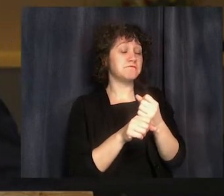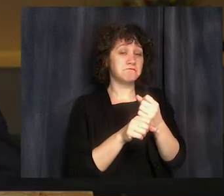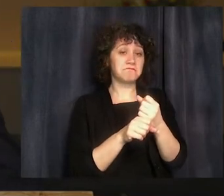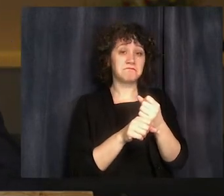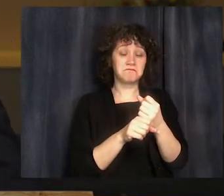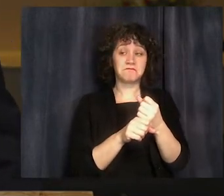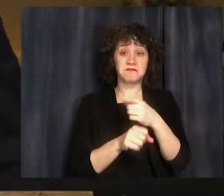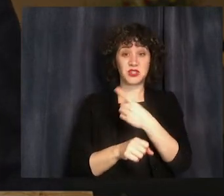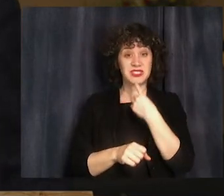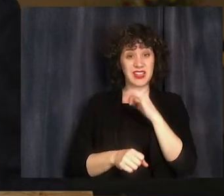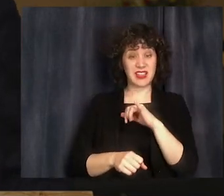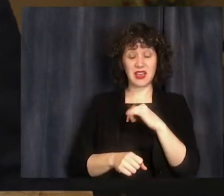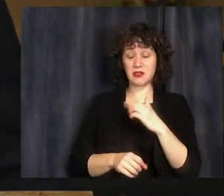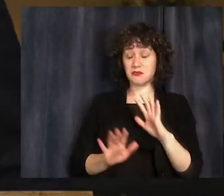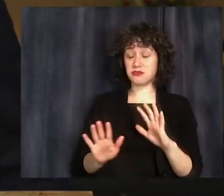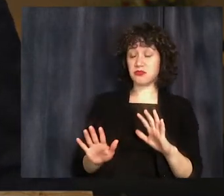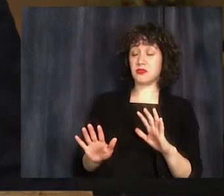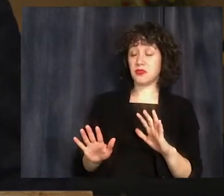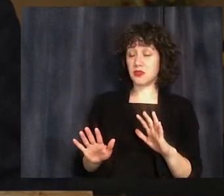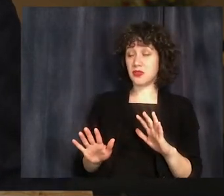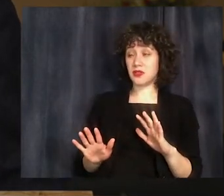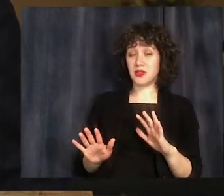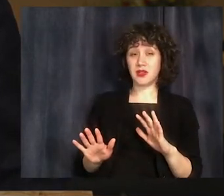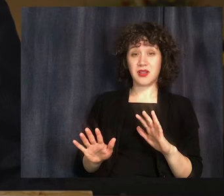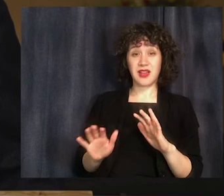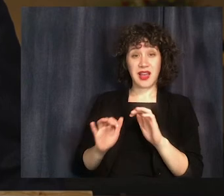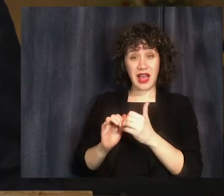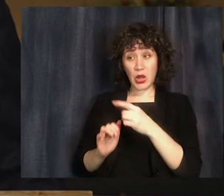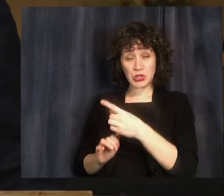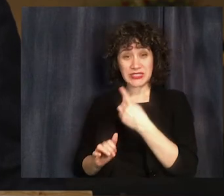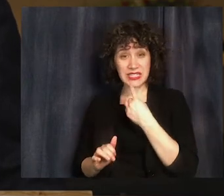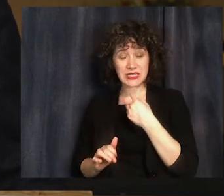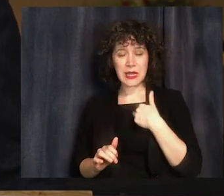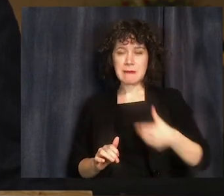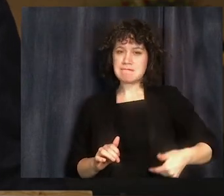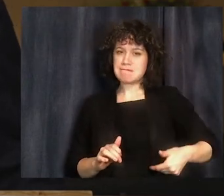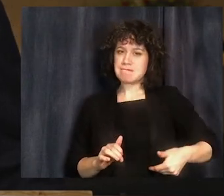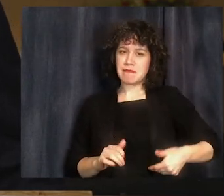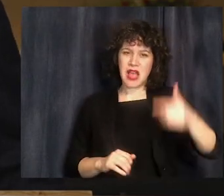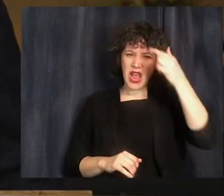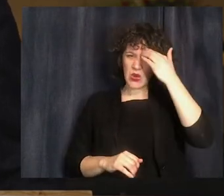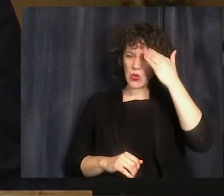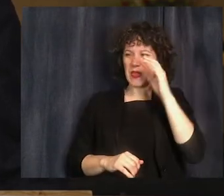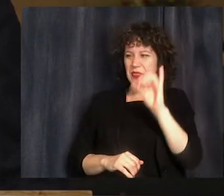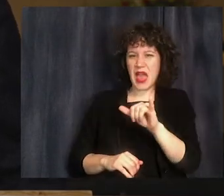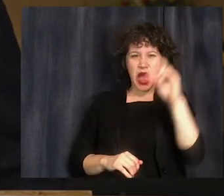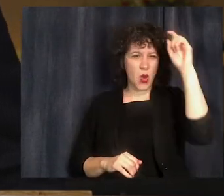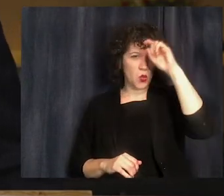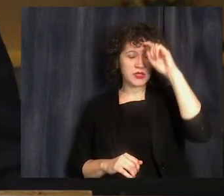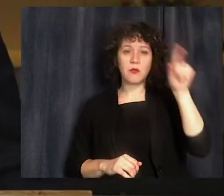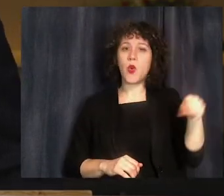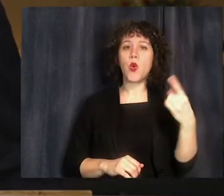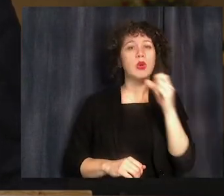When she said that, the way she said it, I intuitively knew that this was one of those nuggets of wisdom that only the